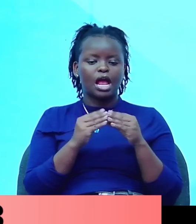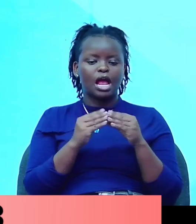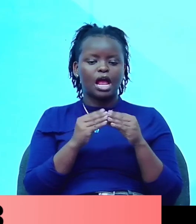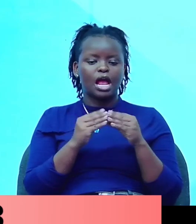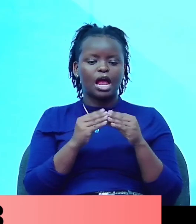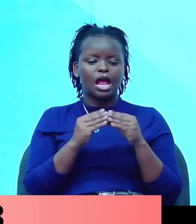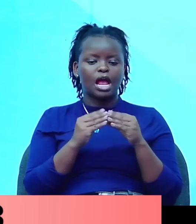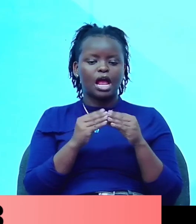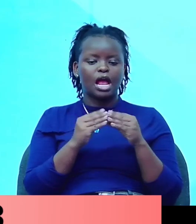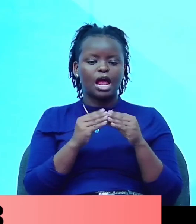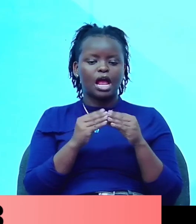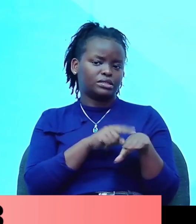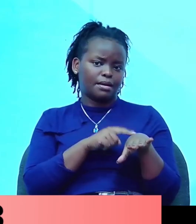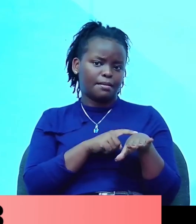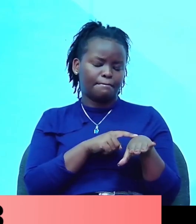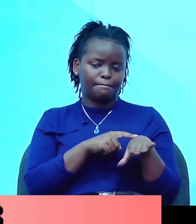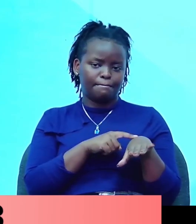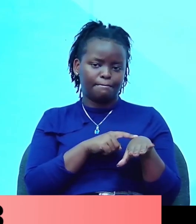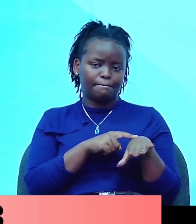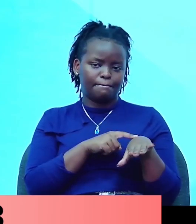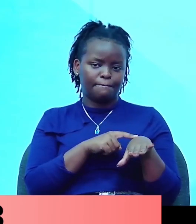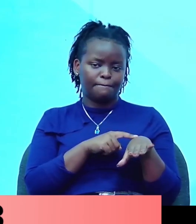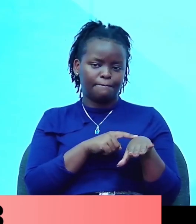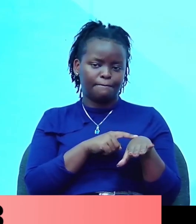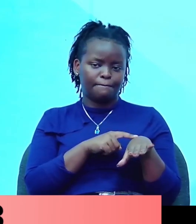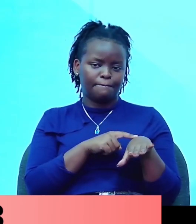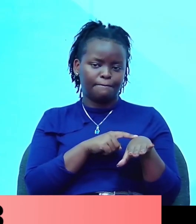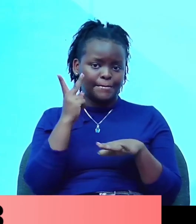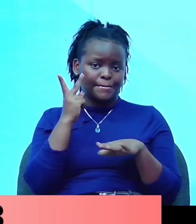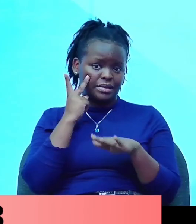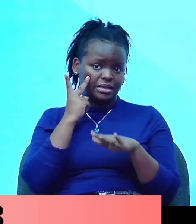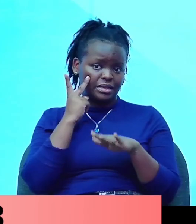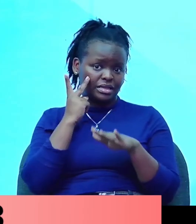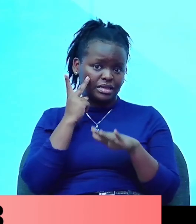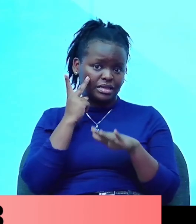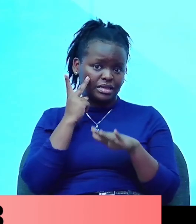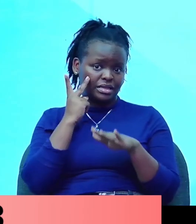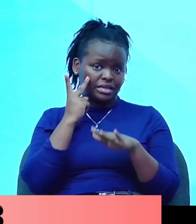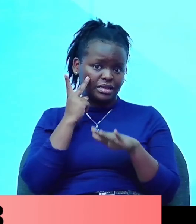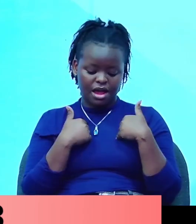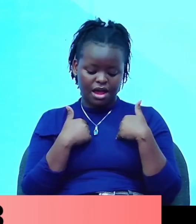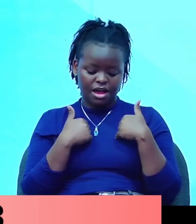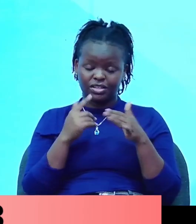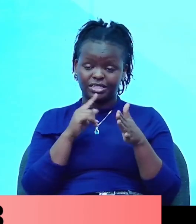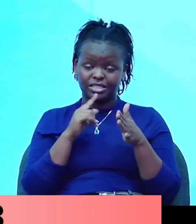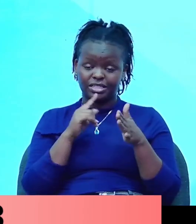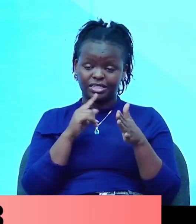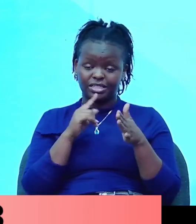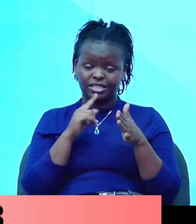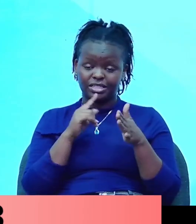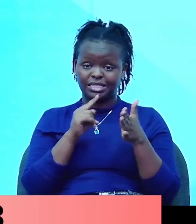the vision that you have with this particular campaign. It